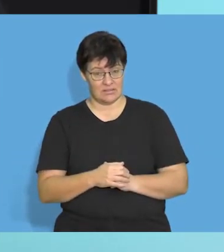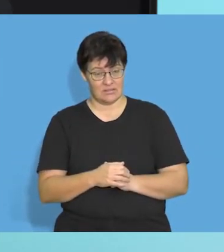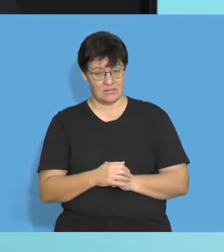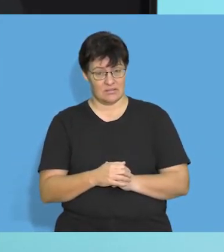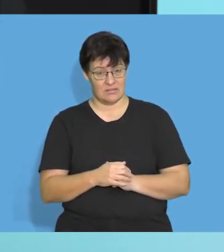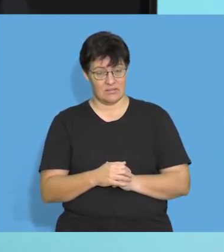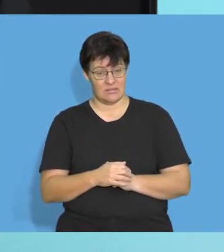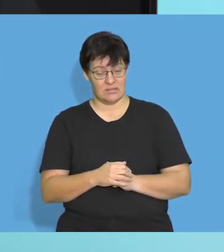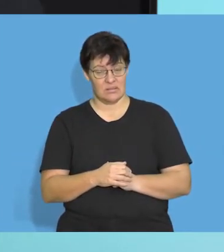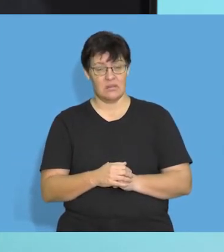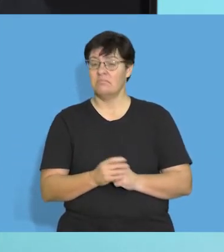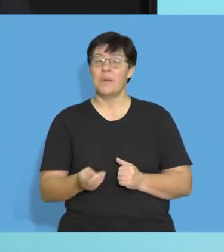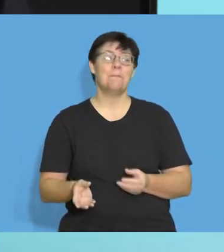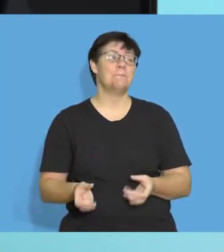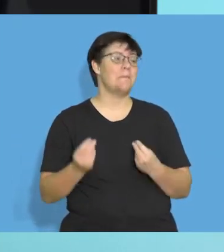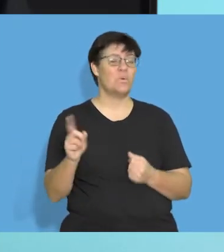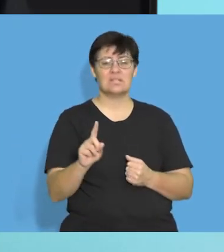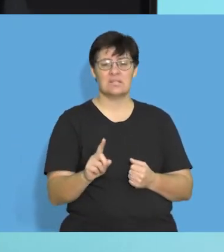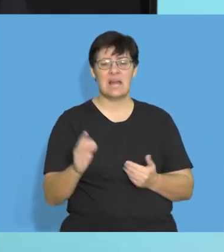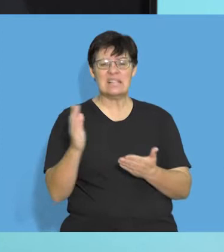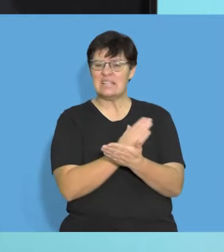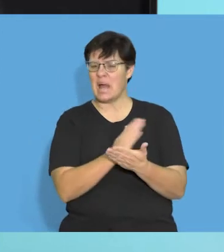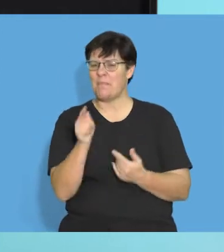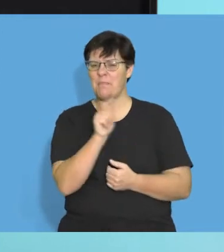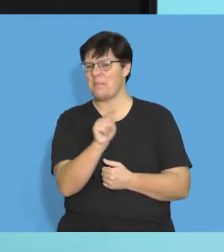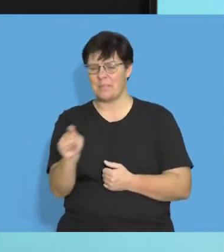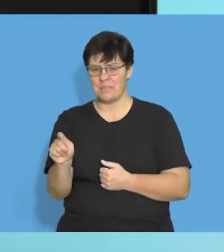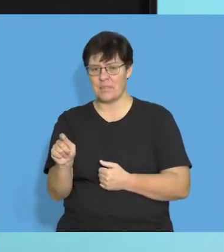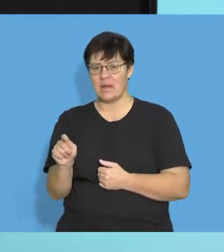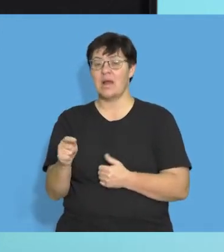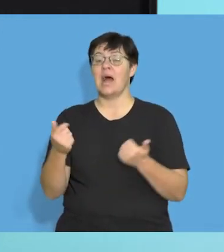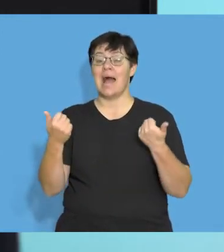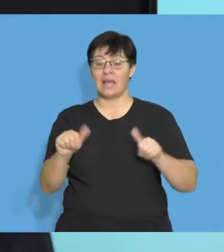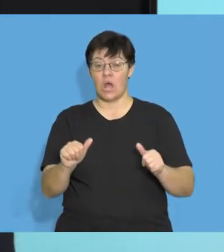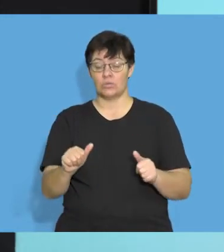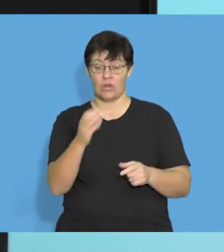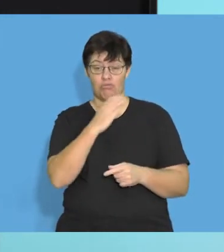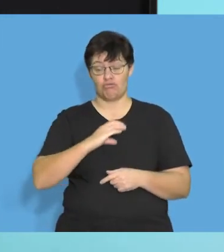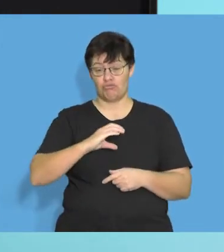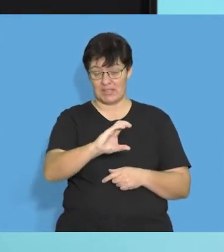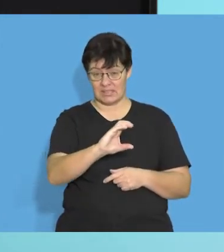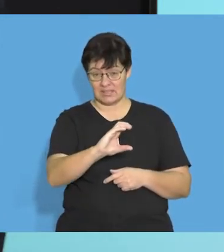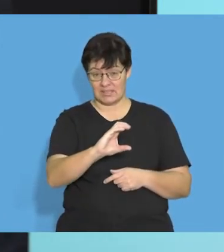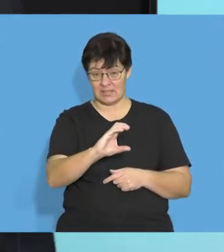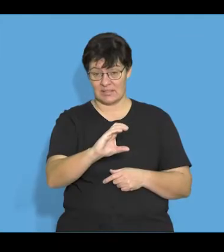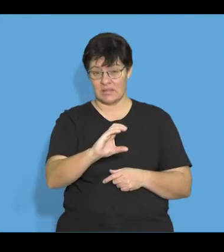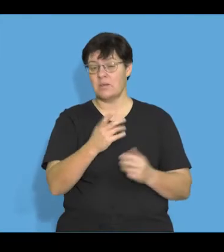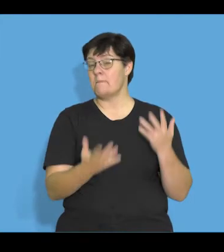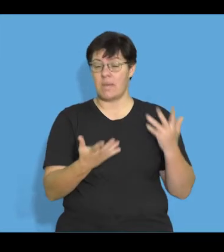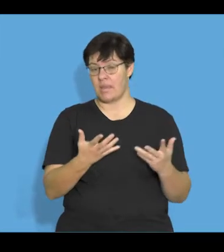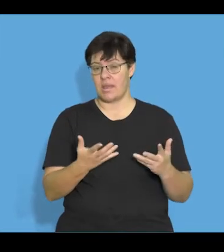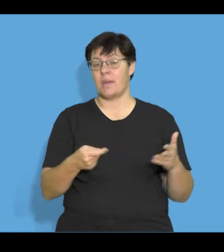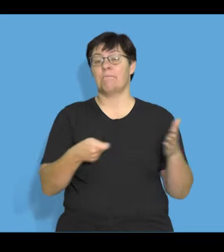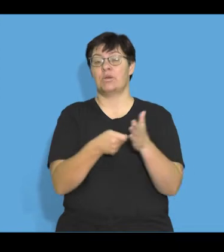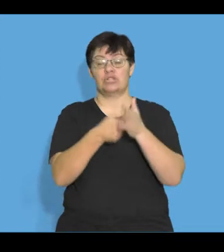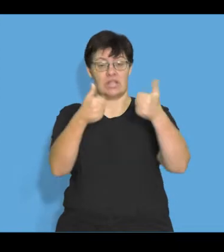also find that in some instances, the account credited here could have been your purchaser's account.